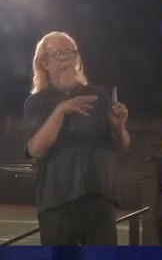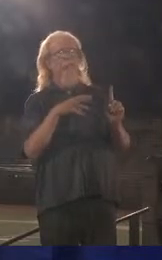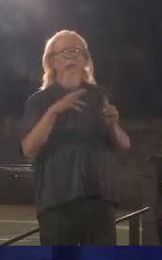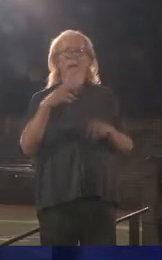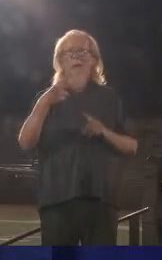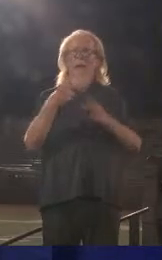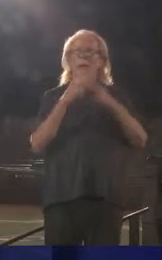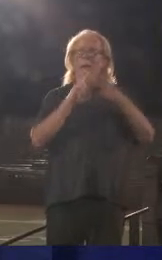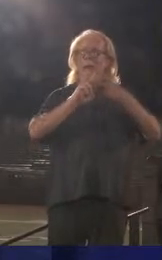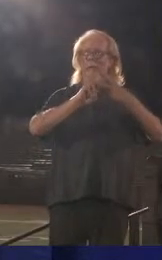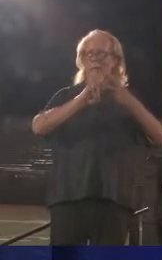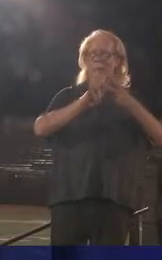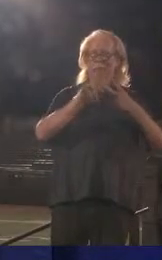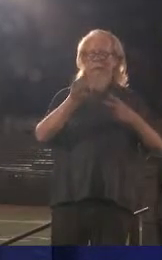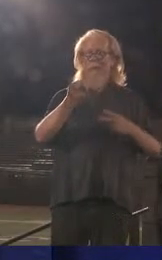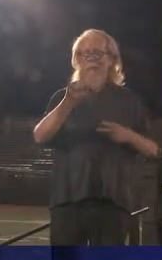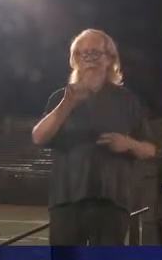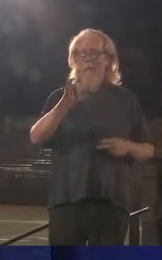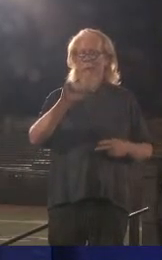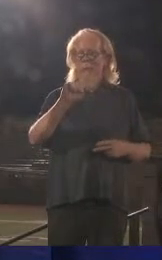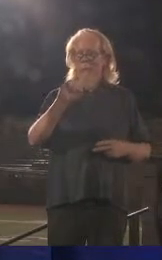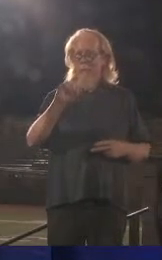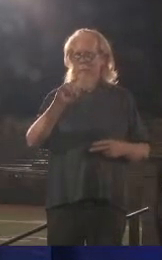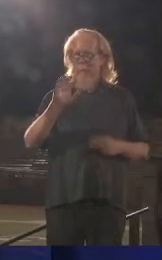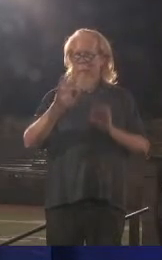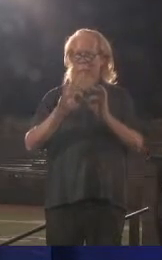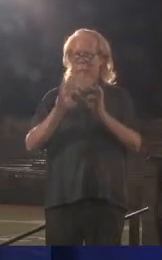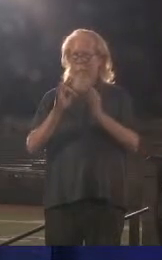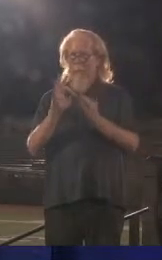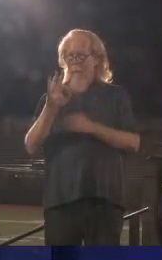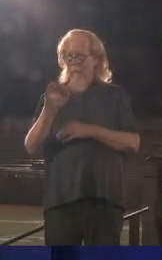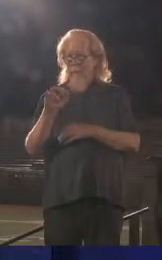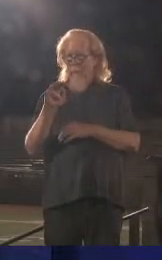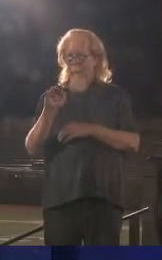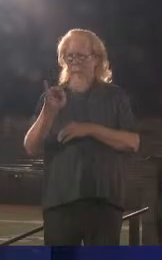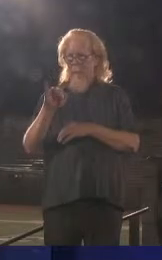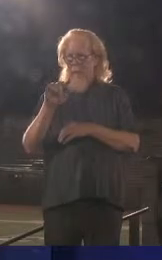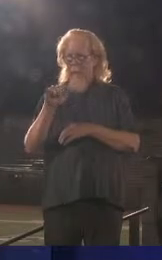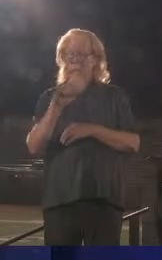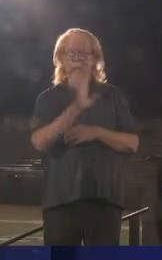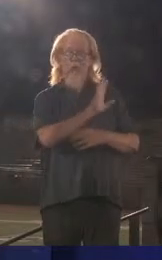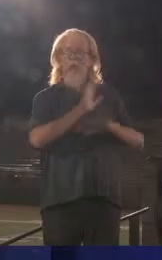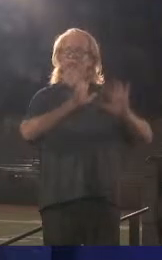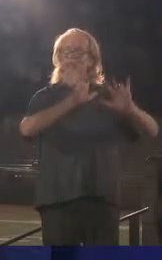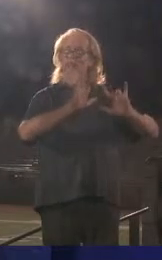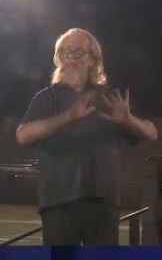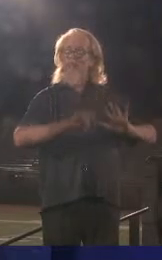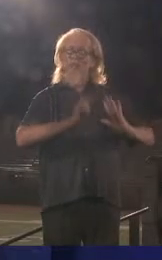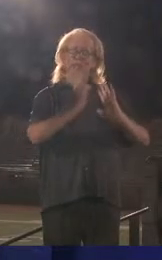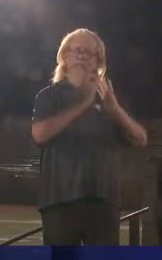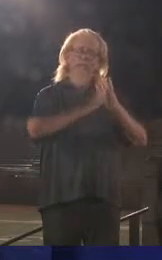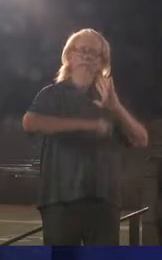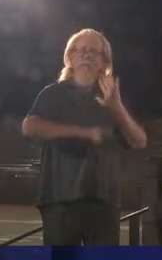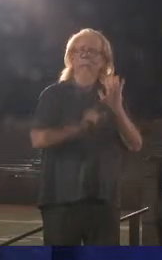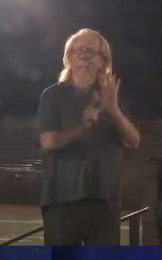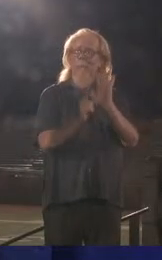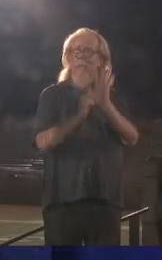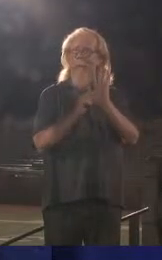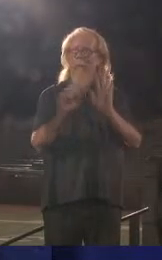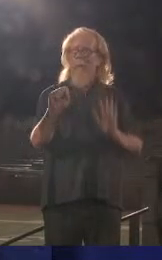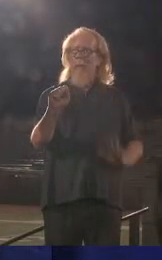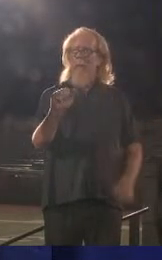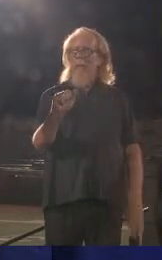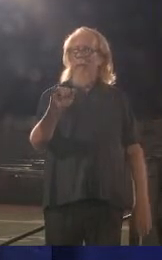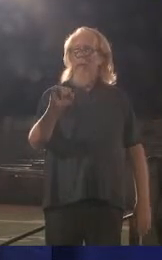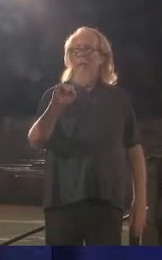SAISD Familia. And her article was published on the homepage of the SAISD website.